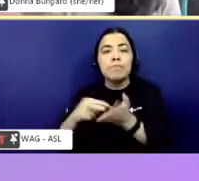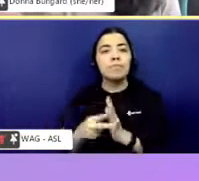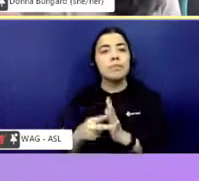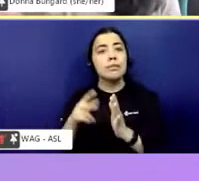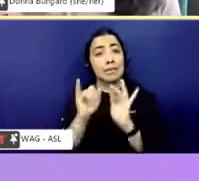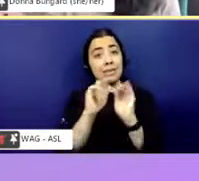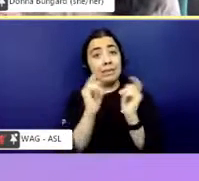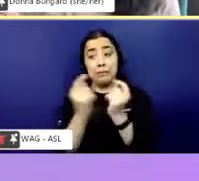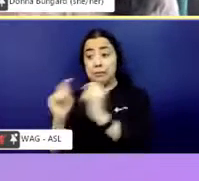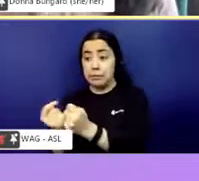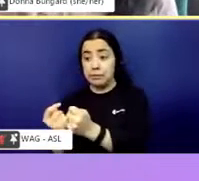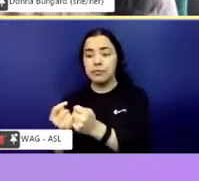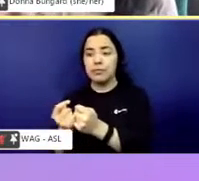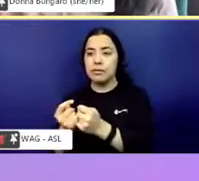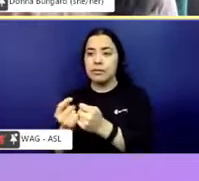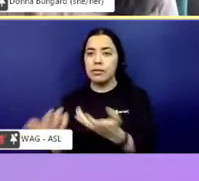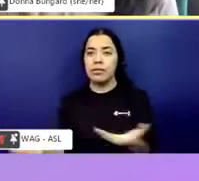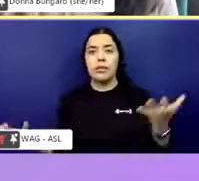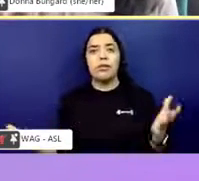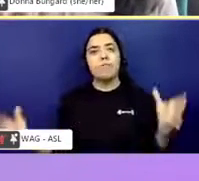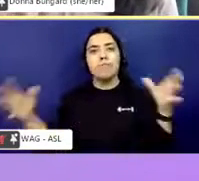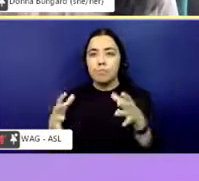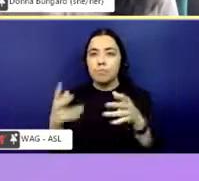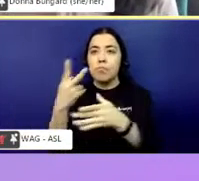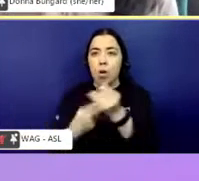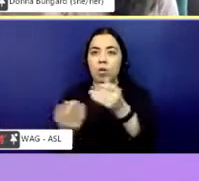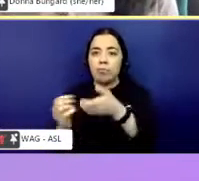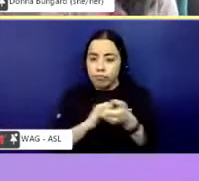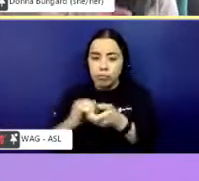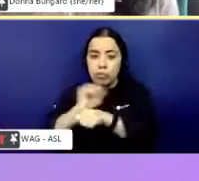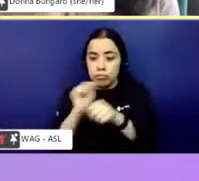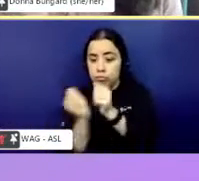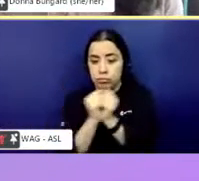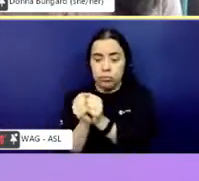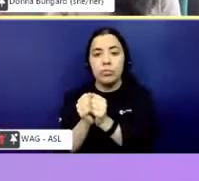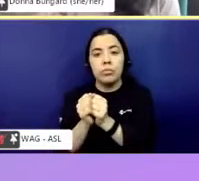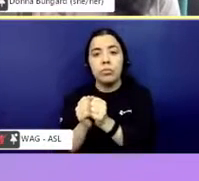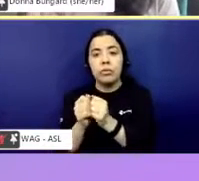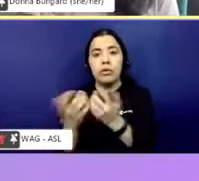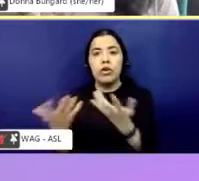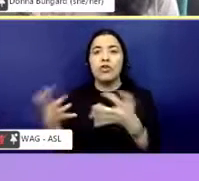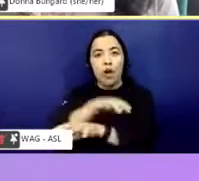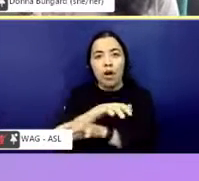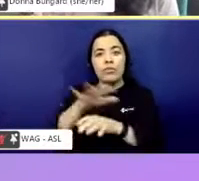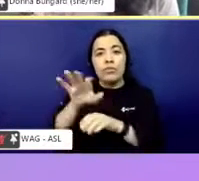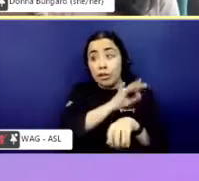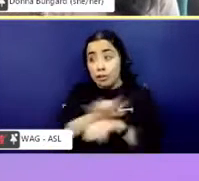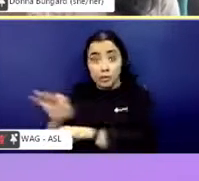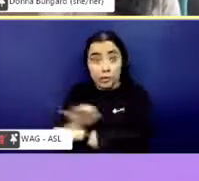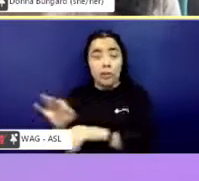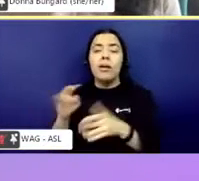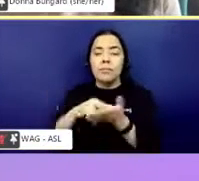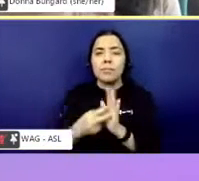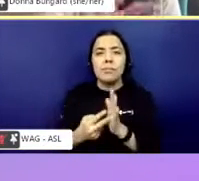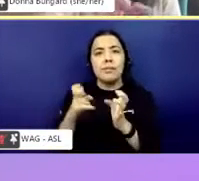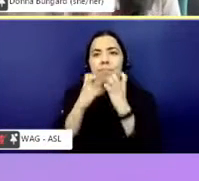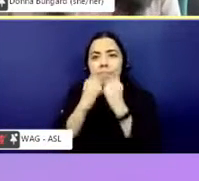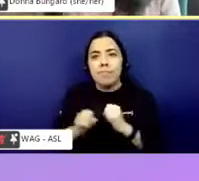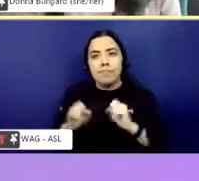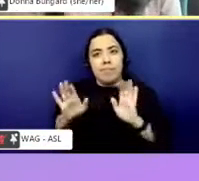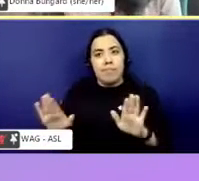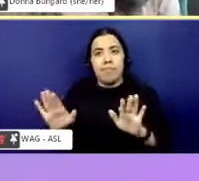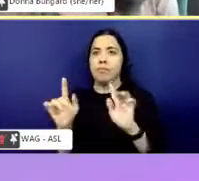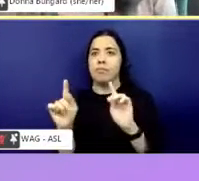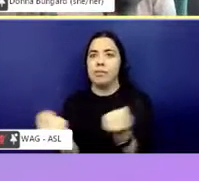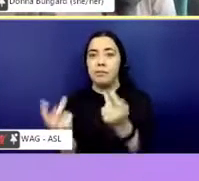cross-functional teams. We need to authentically care about how the group is doing. Apply